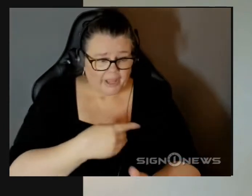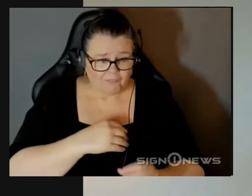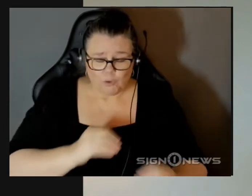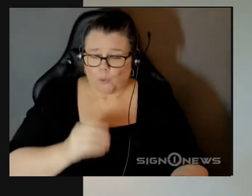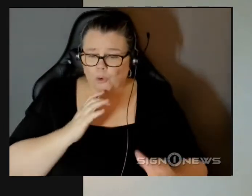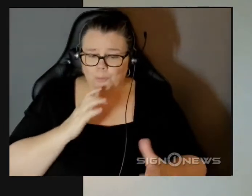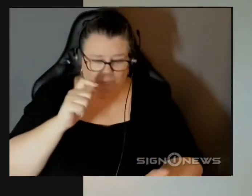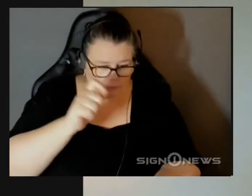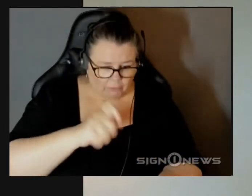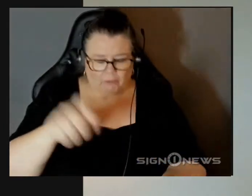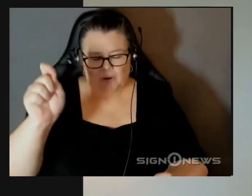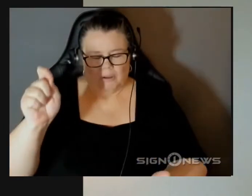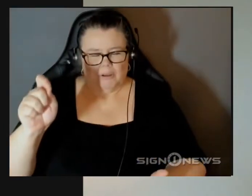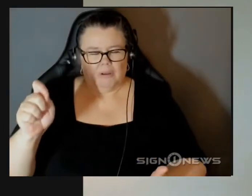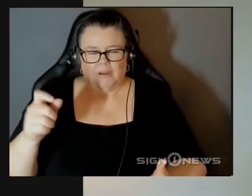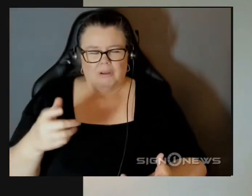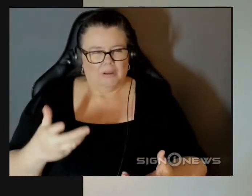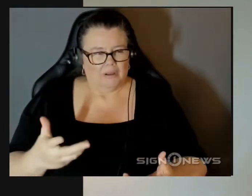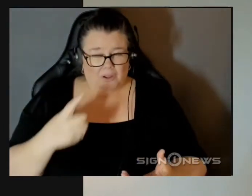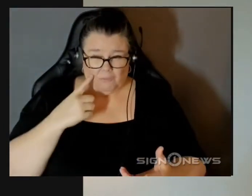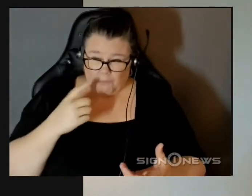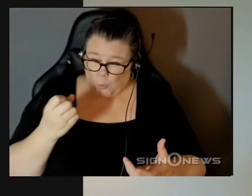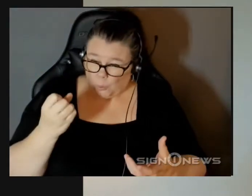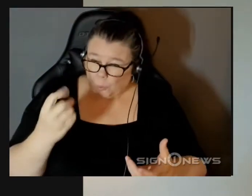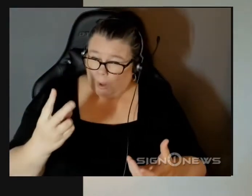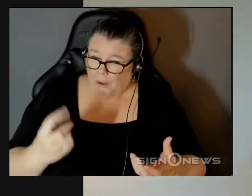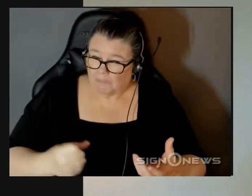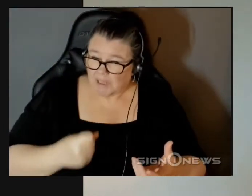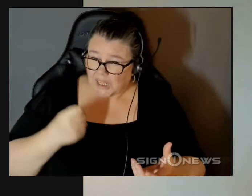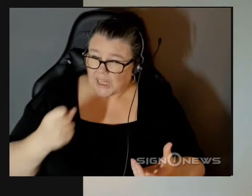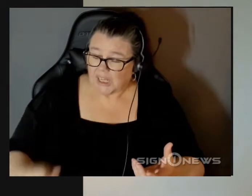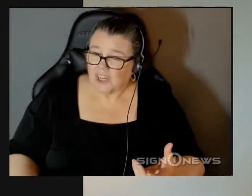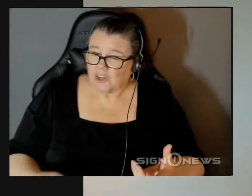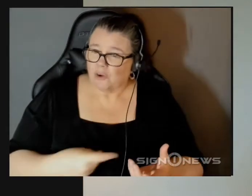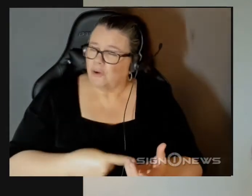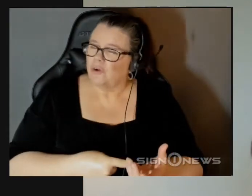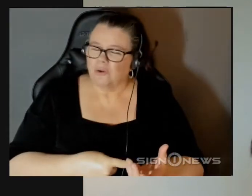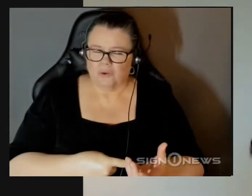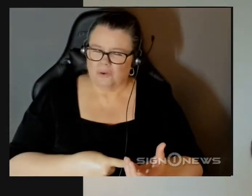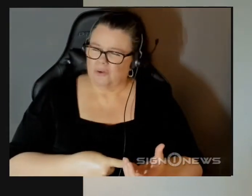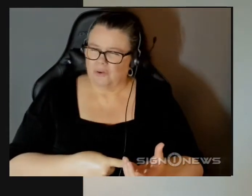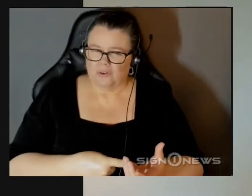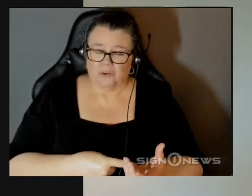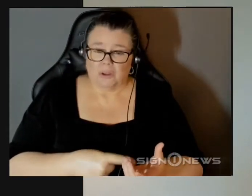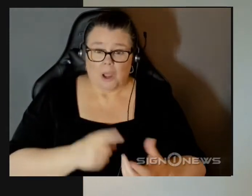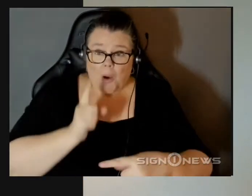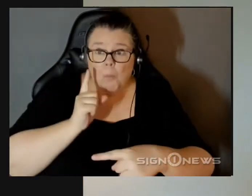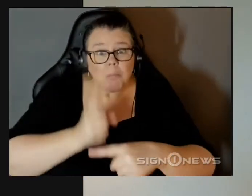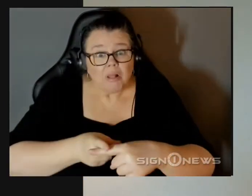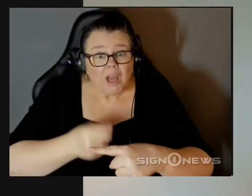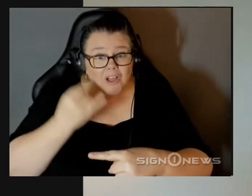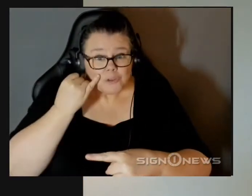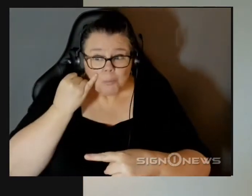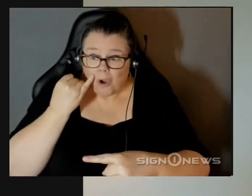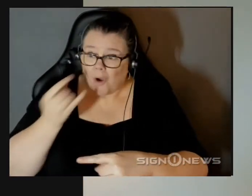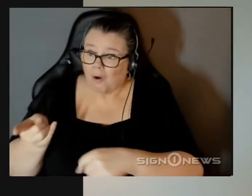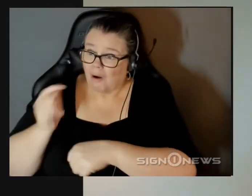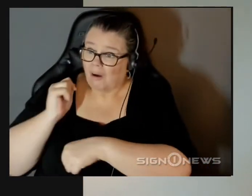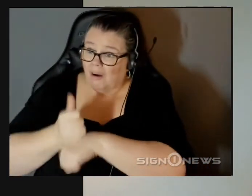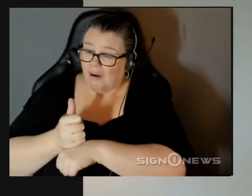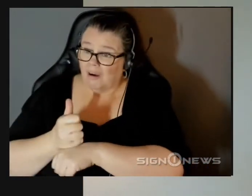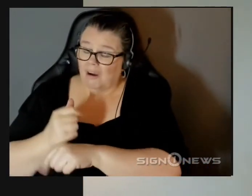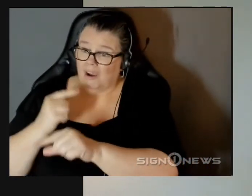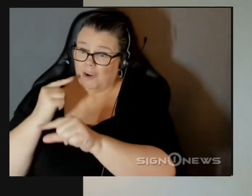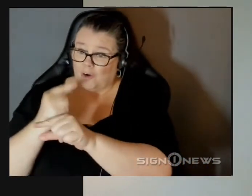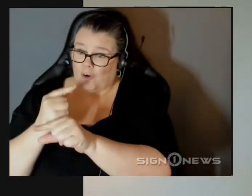that adding a layer of, having been adjudicated incompetent is going to help that process. I don't think it has to get